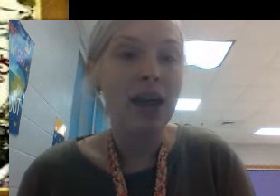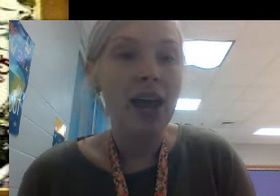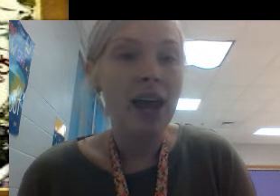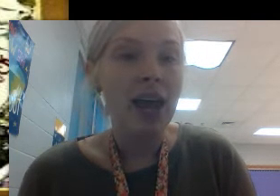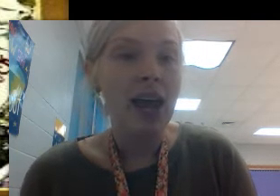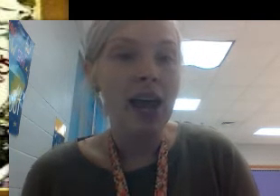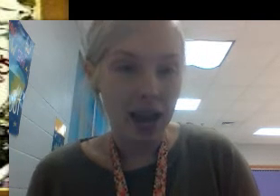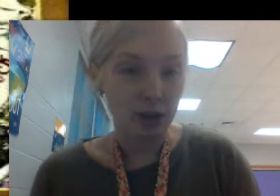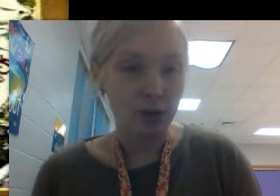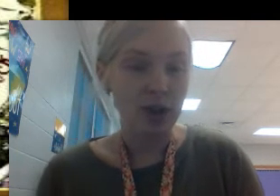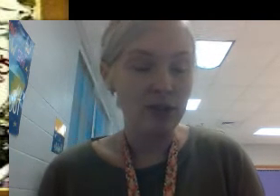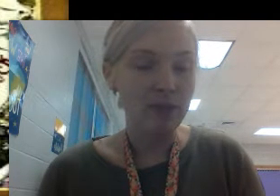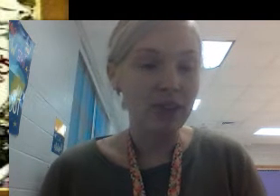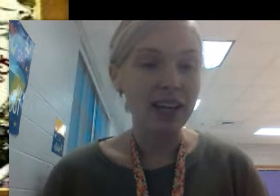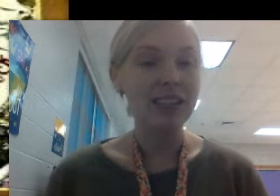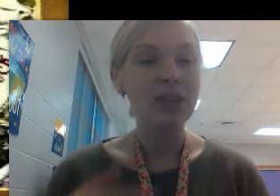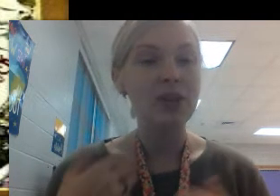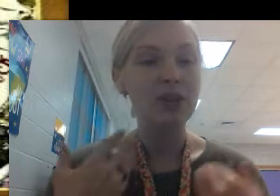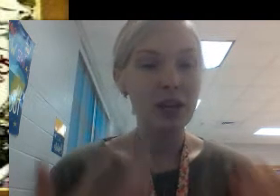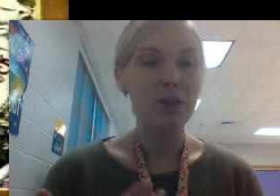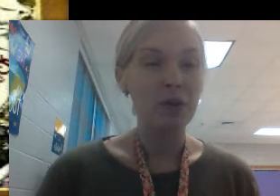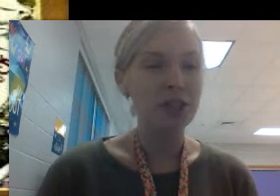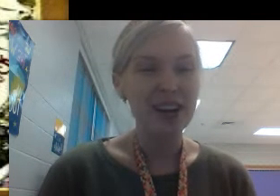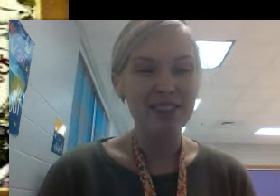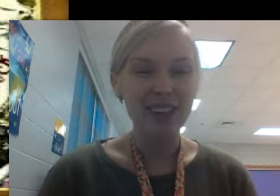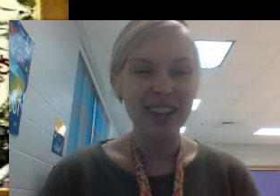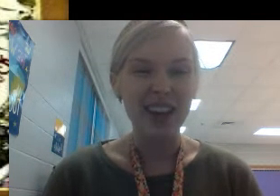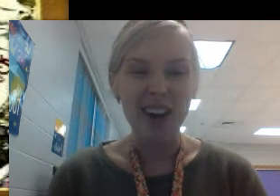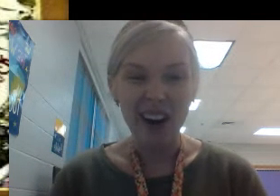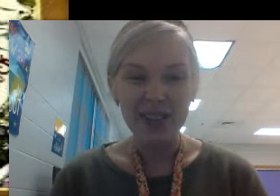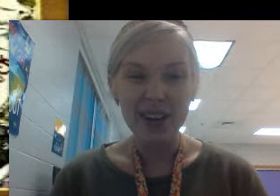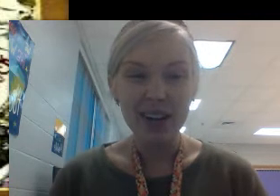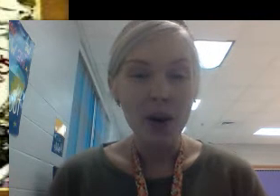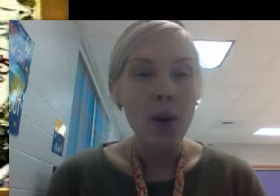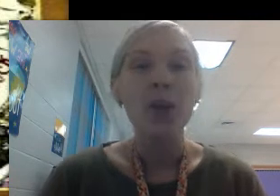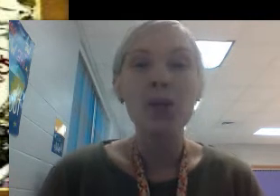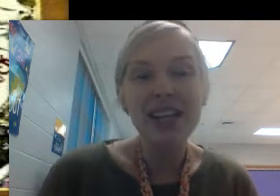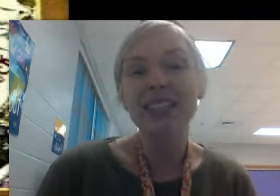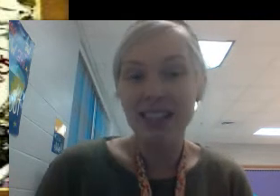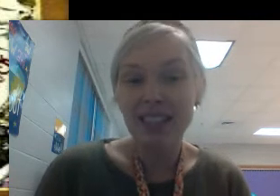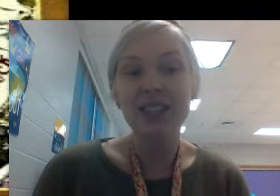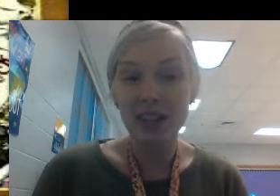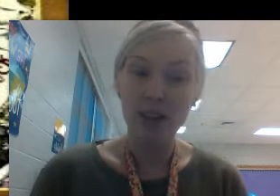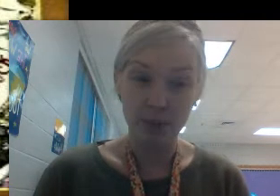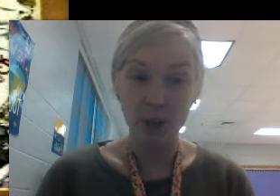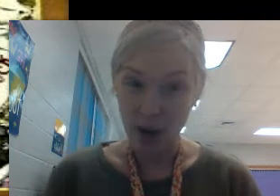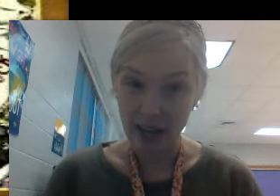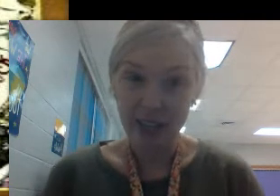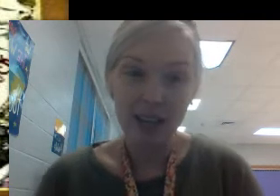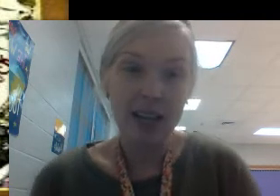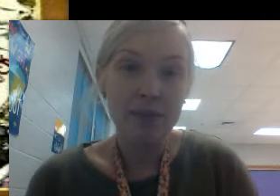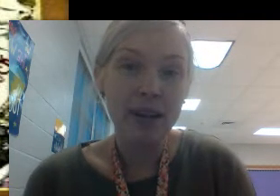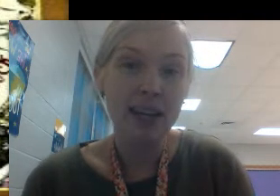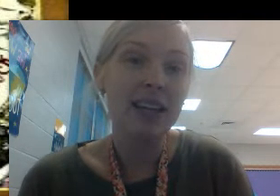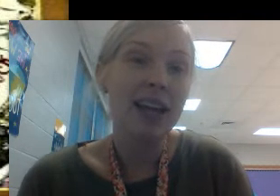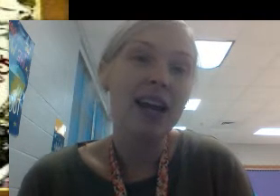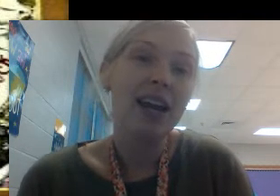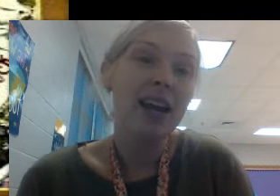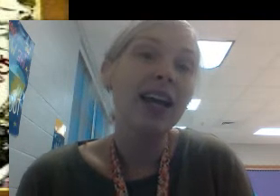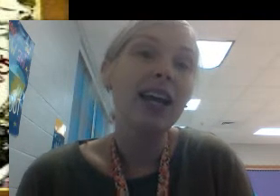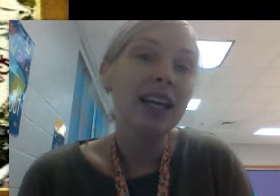Jim Aylesworth. And so this week when we're trying to find the author, we can still give him credit